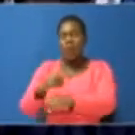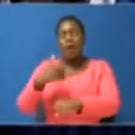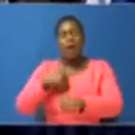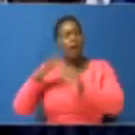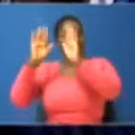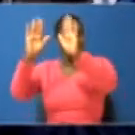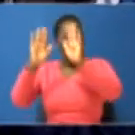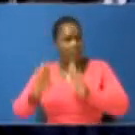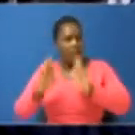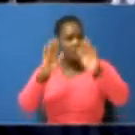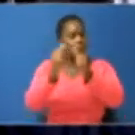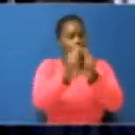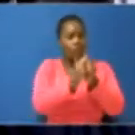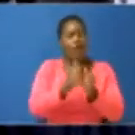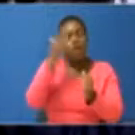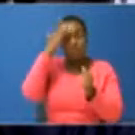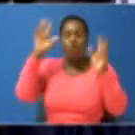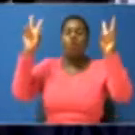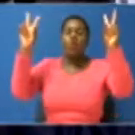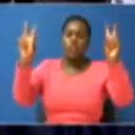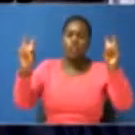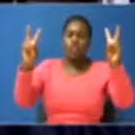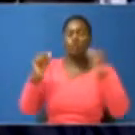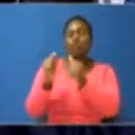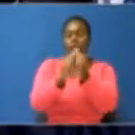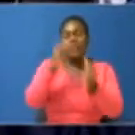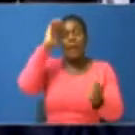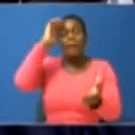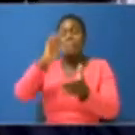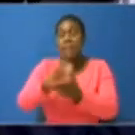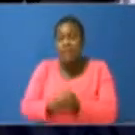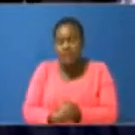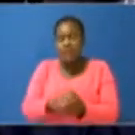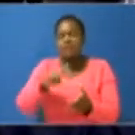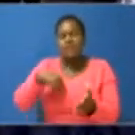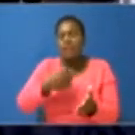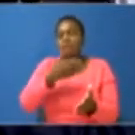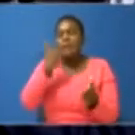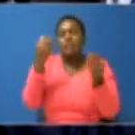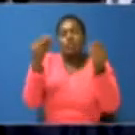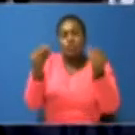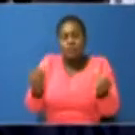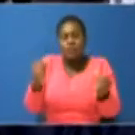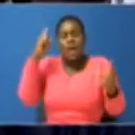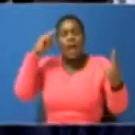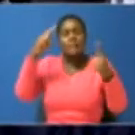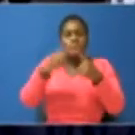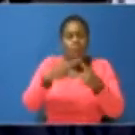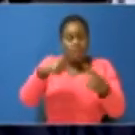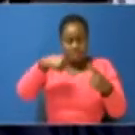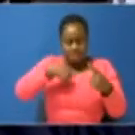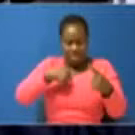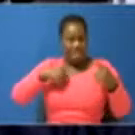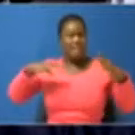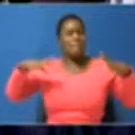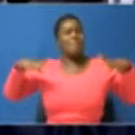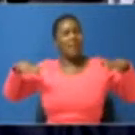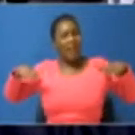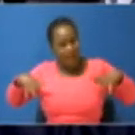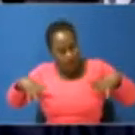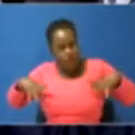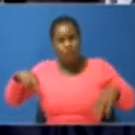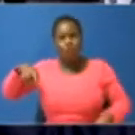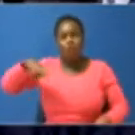campaigned together we know the issues that the people have raised and we believe that we have the best solution as emil i am actually very proud to work